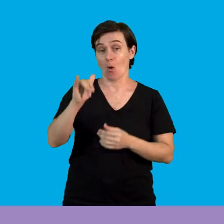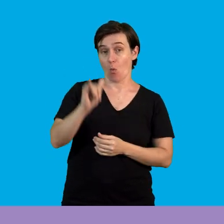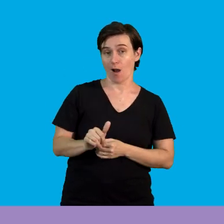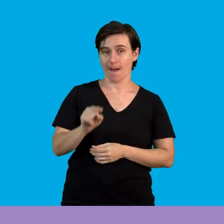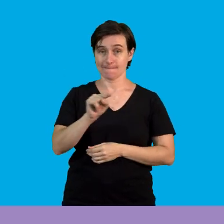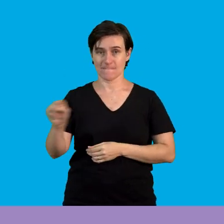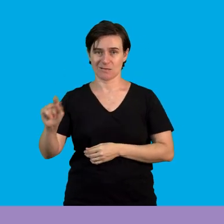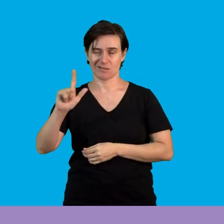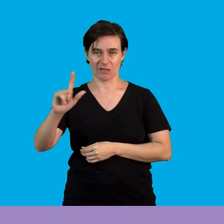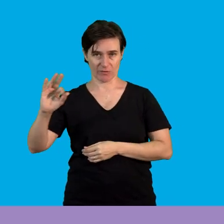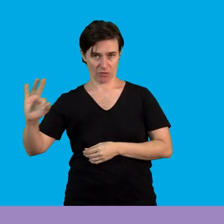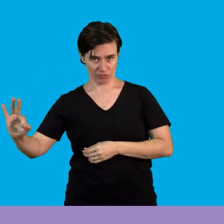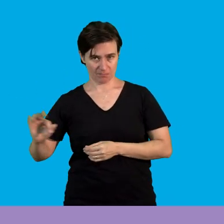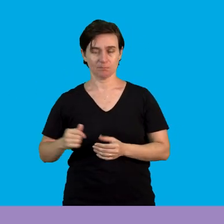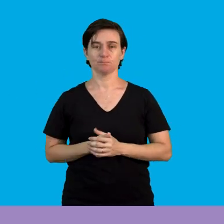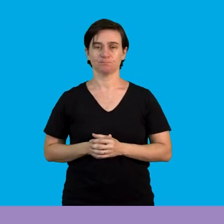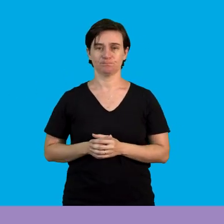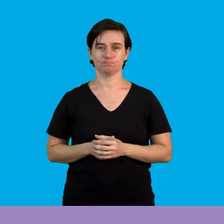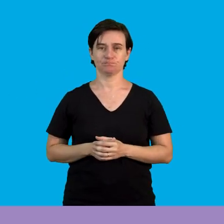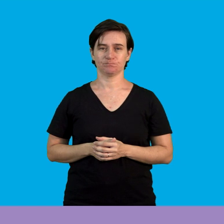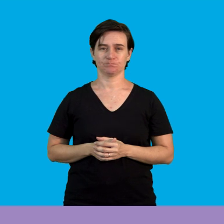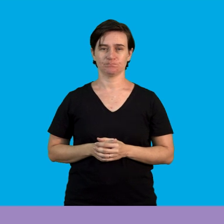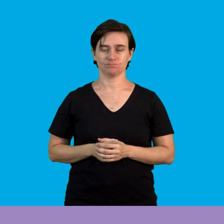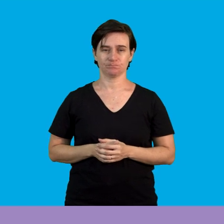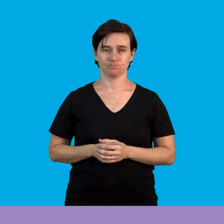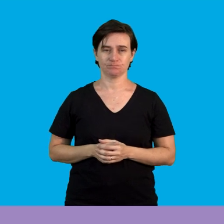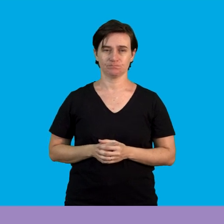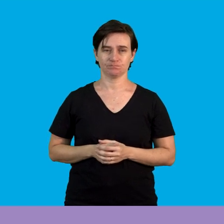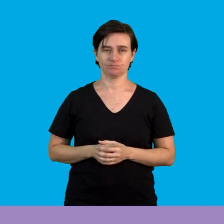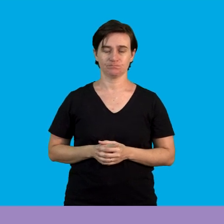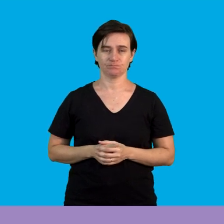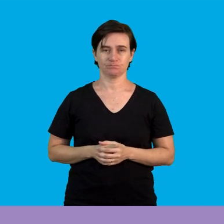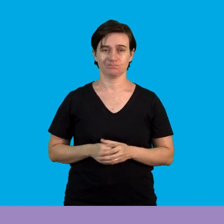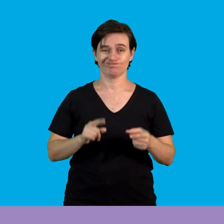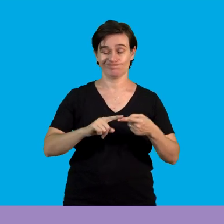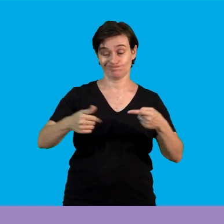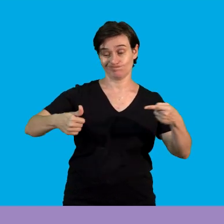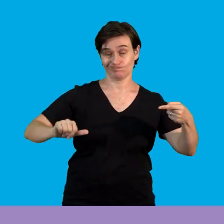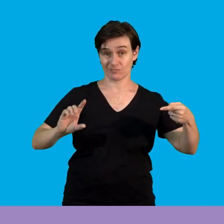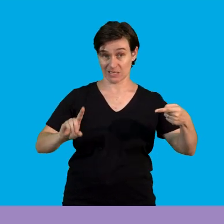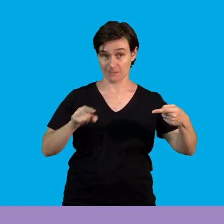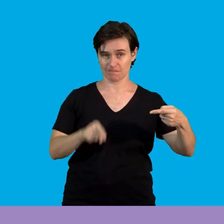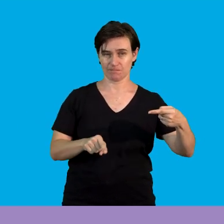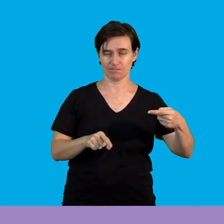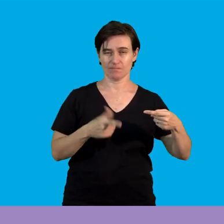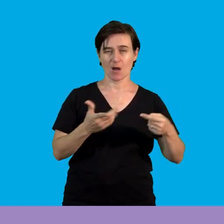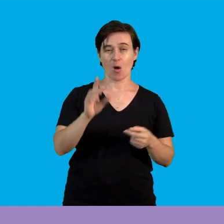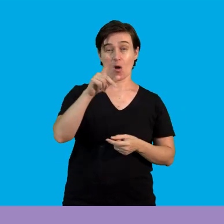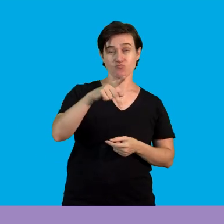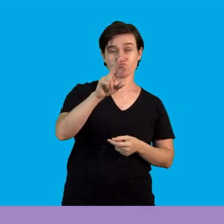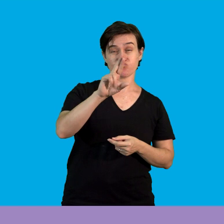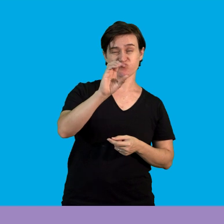y, subtract 73. That's how that would appear. And the next one is